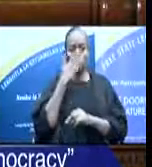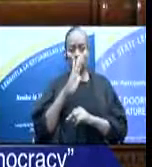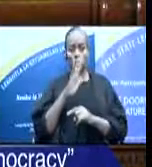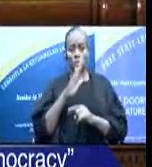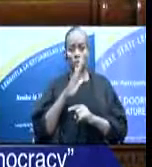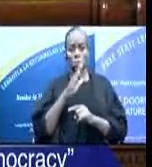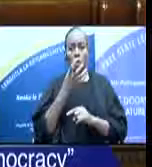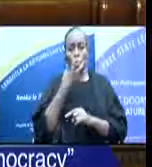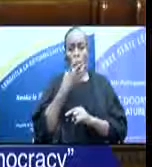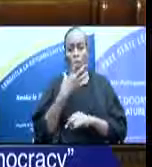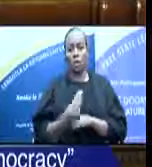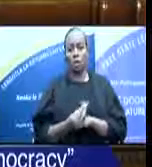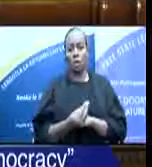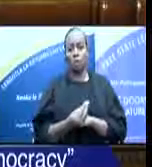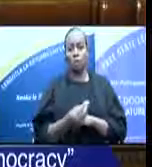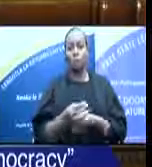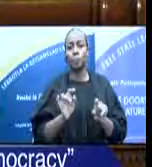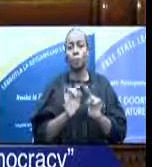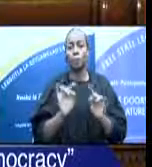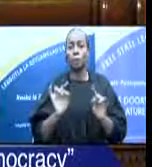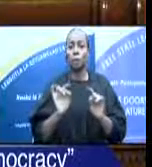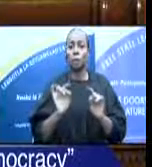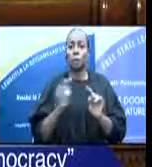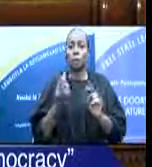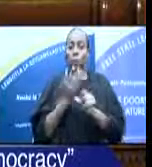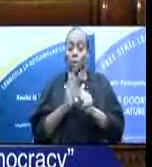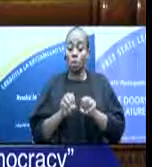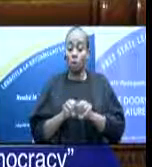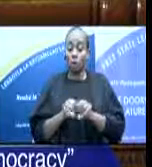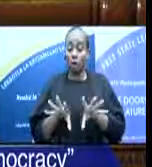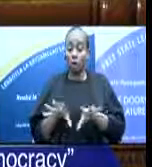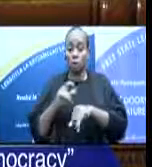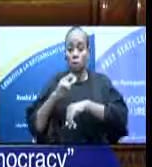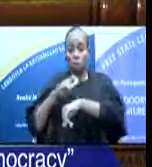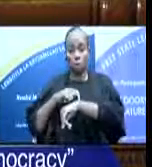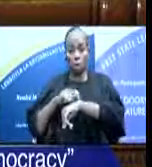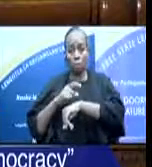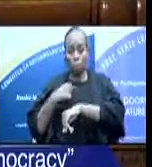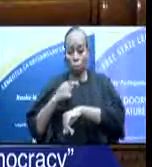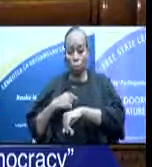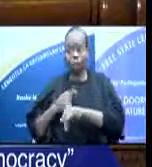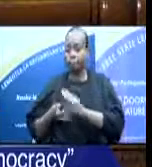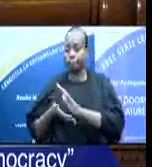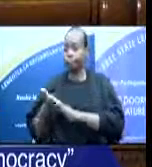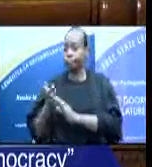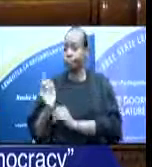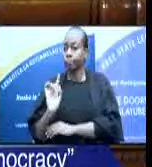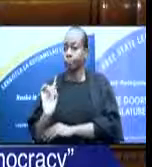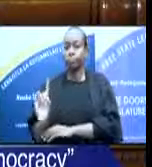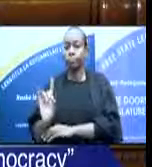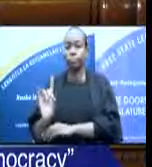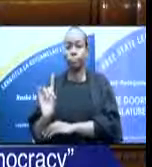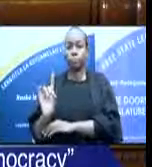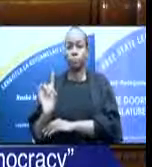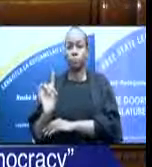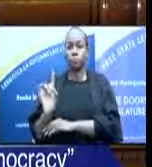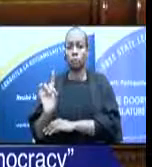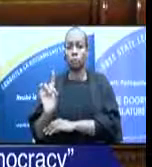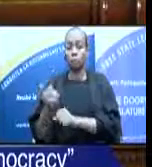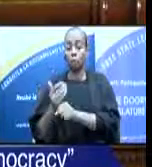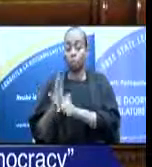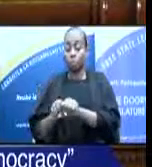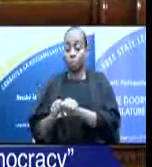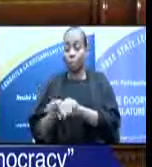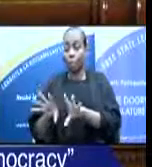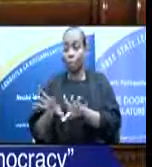very warm. In the midst of COVID-19 regulations, walking in the front lines with a strong arm of the